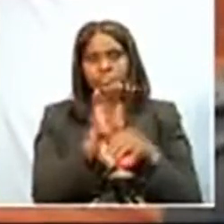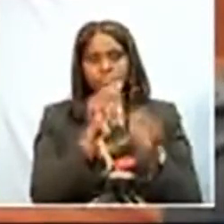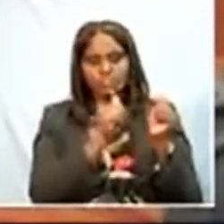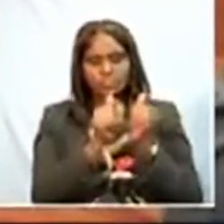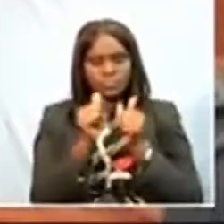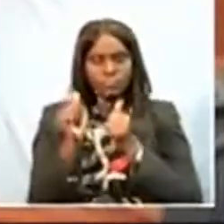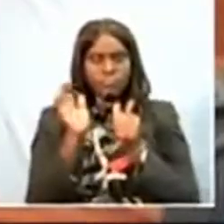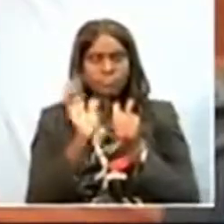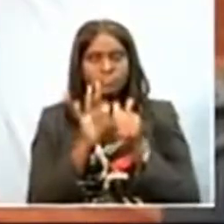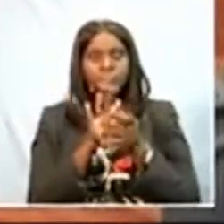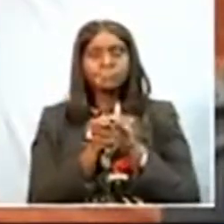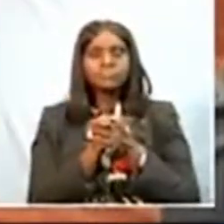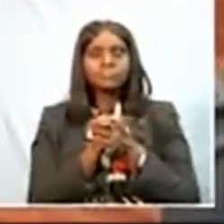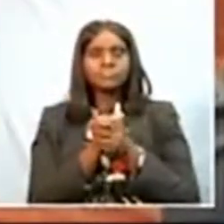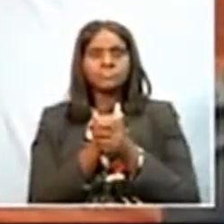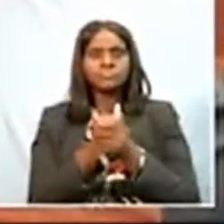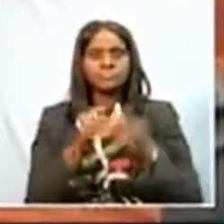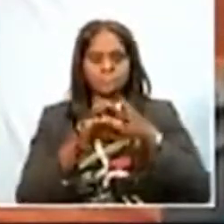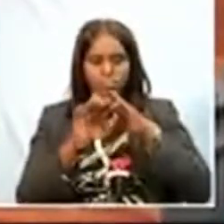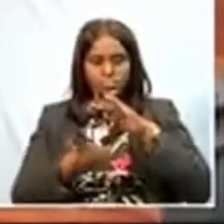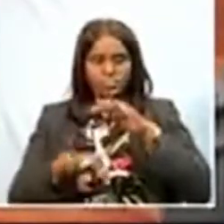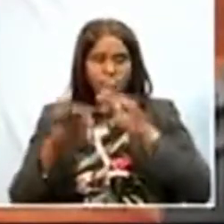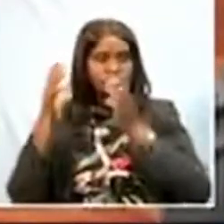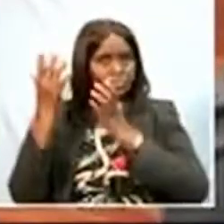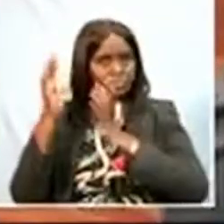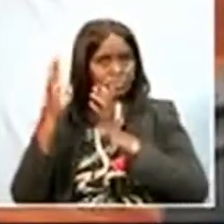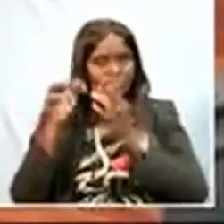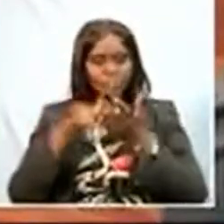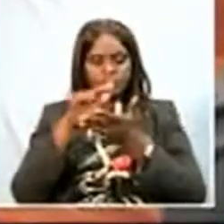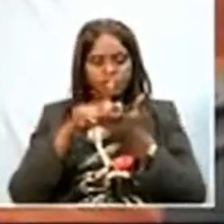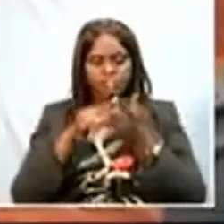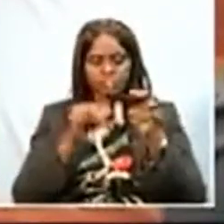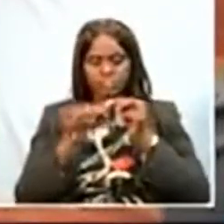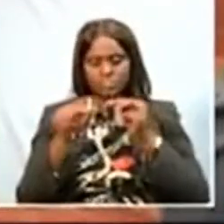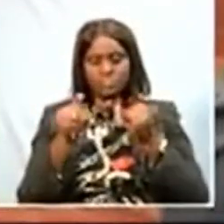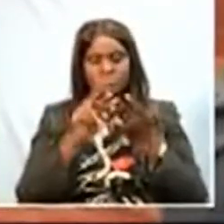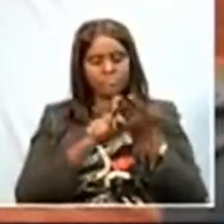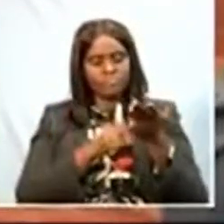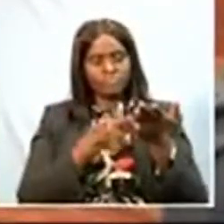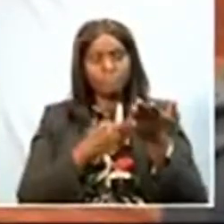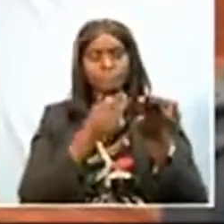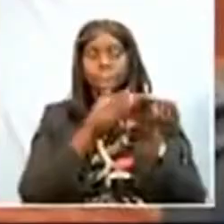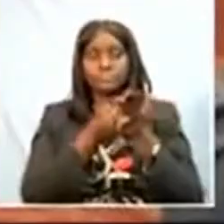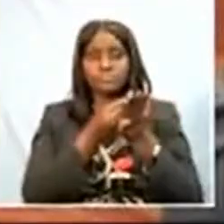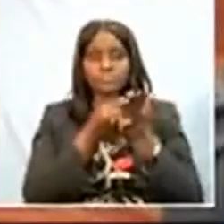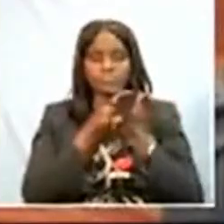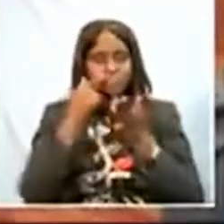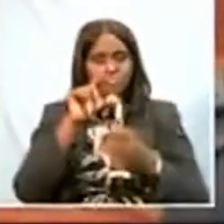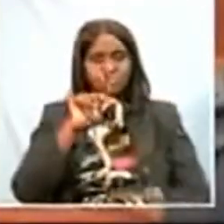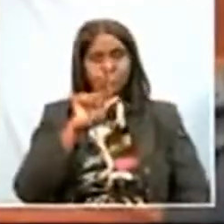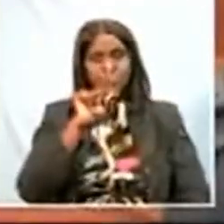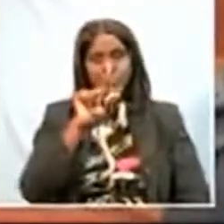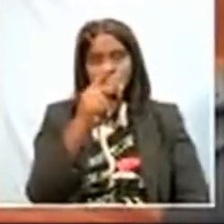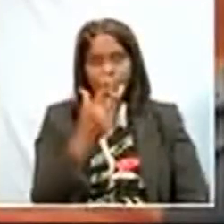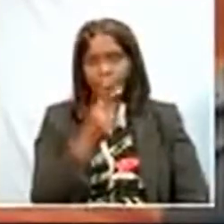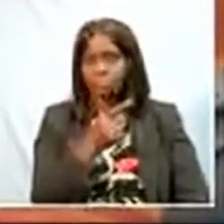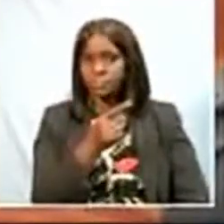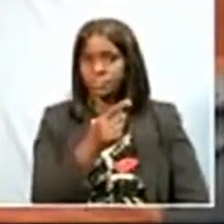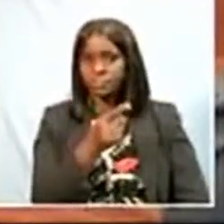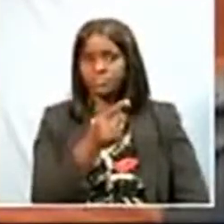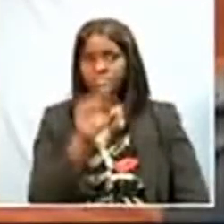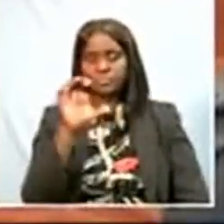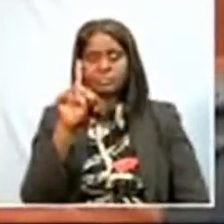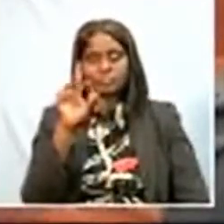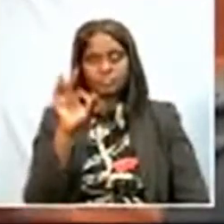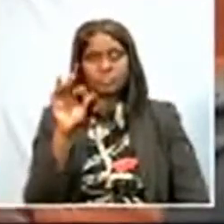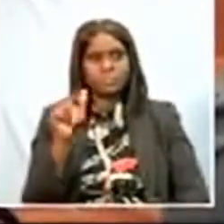Action taken. Under KAWAMBWA Central, management wishes to report that funds for 2023